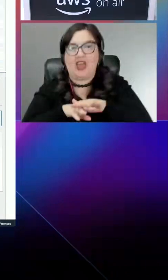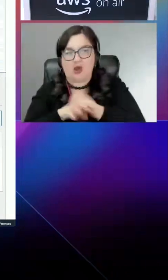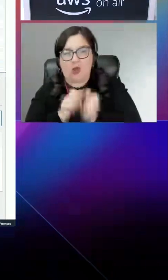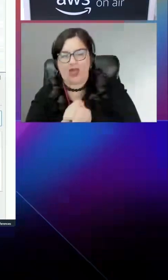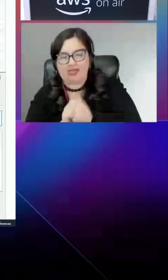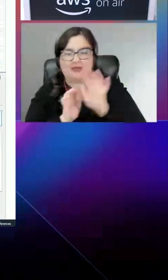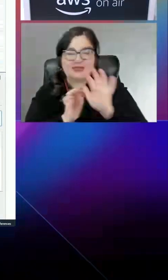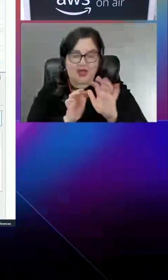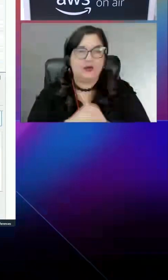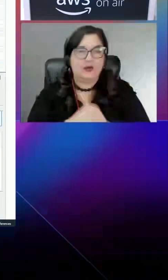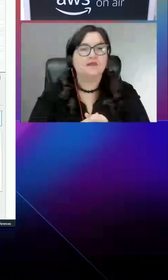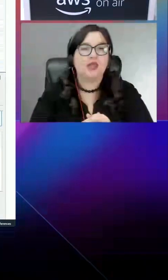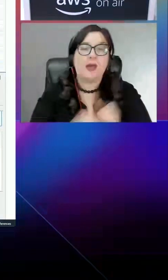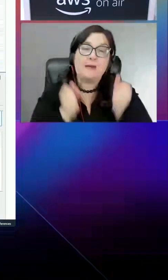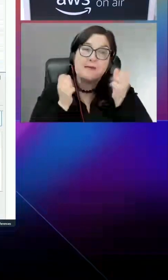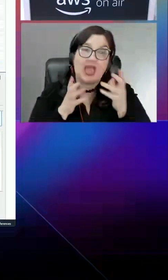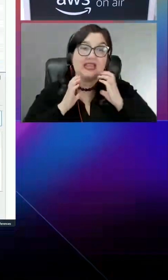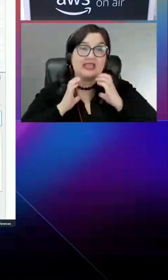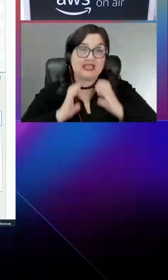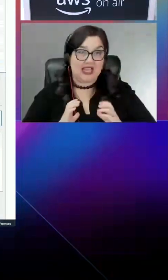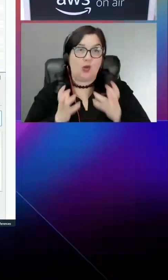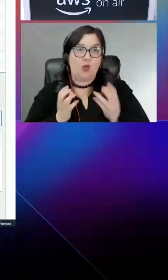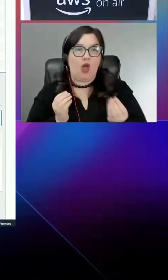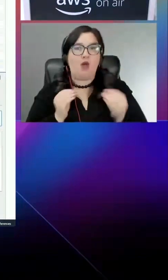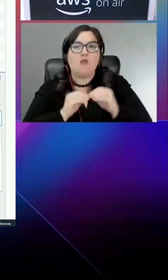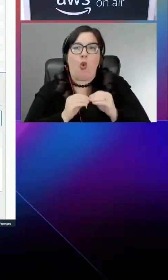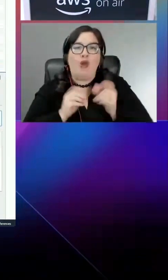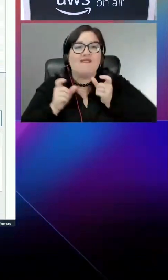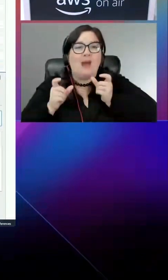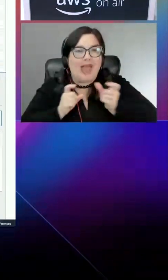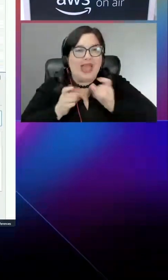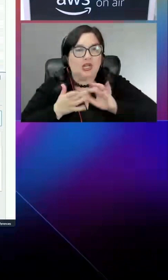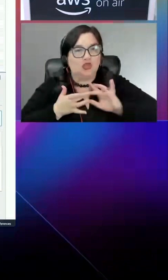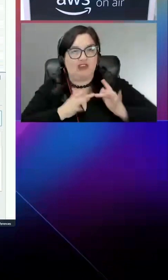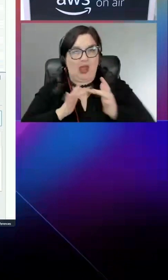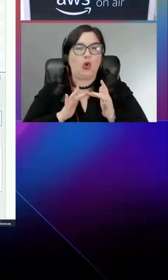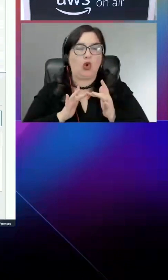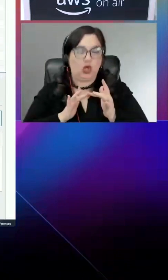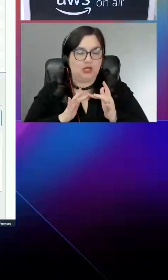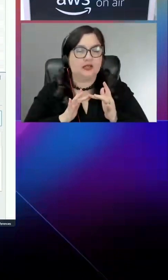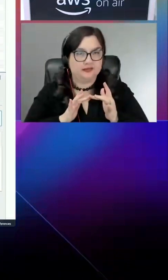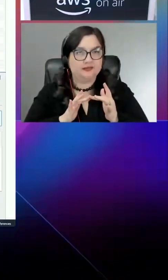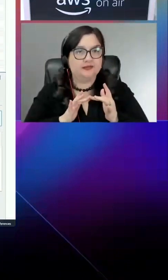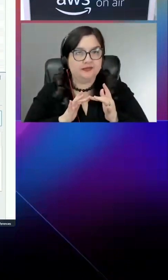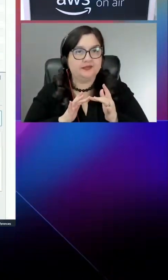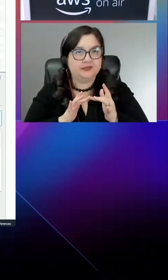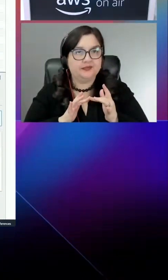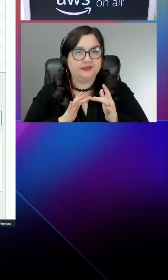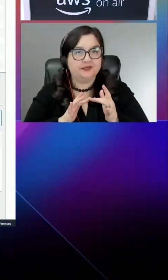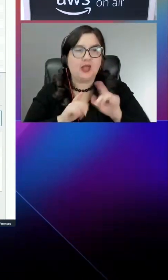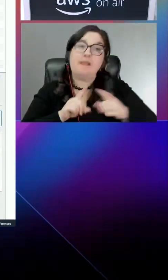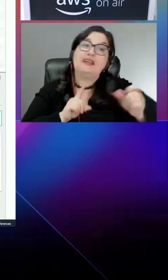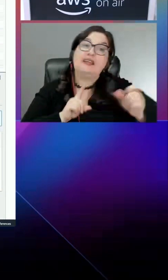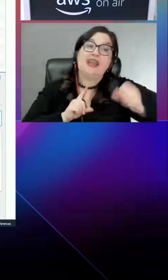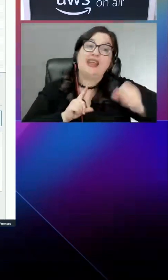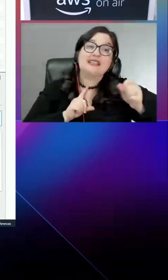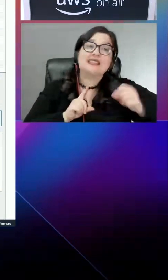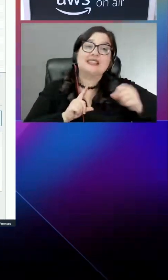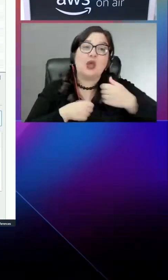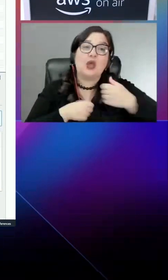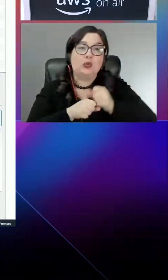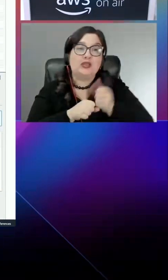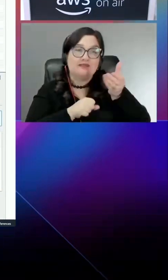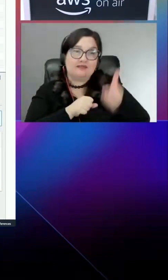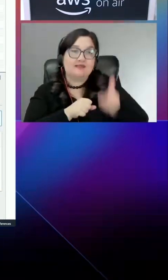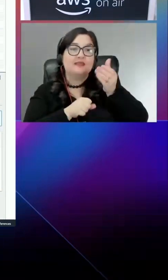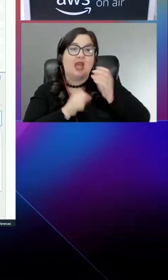a lot of customers will probably want that more managed network. But yeah, we've made it so that customers don't have to sort of